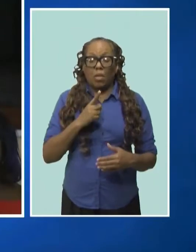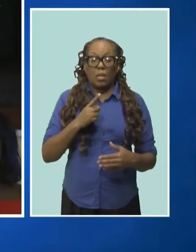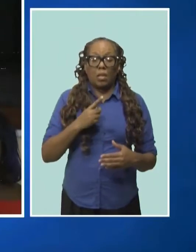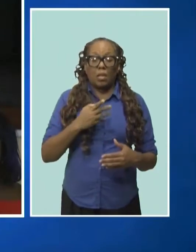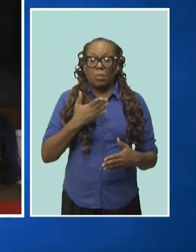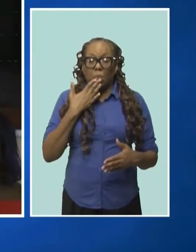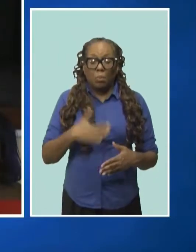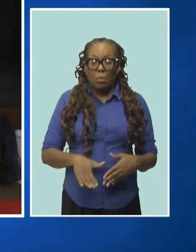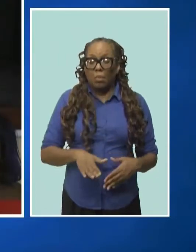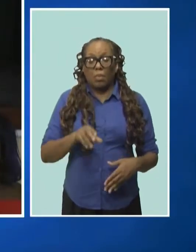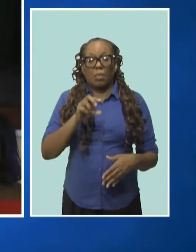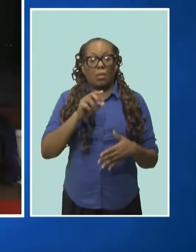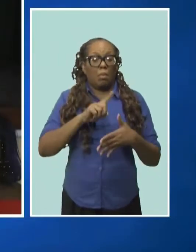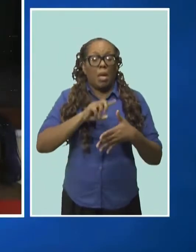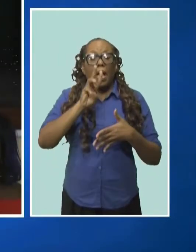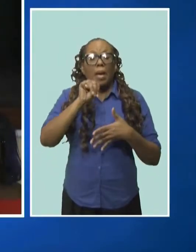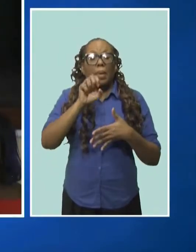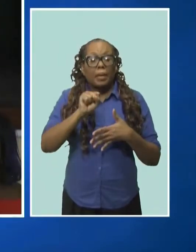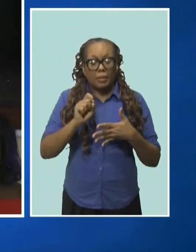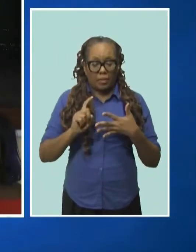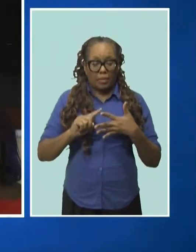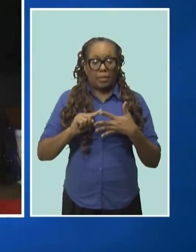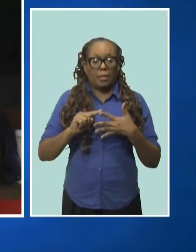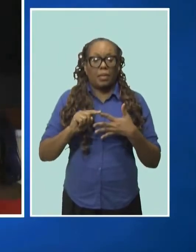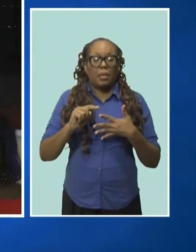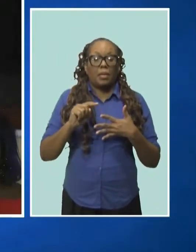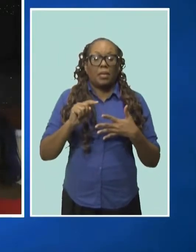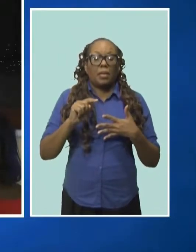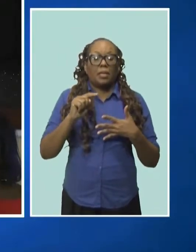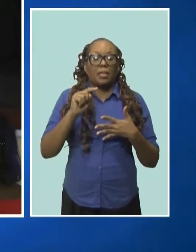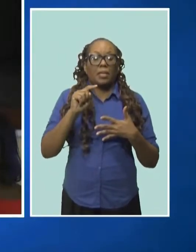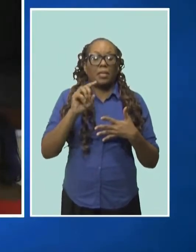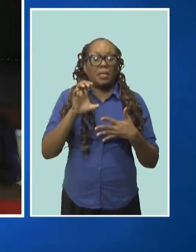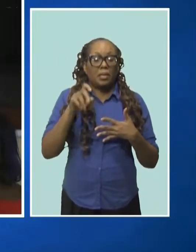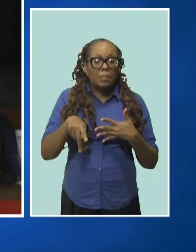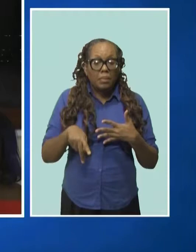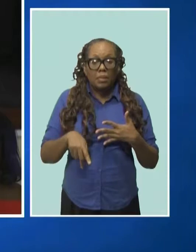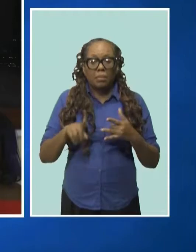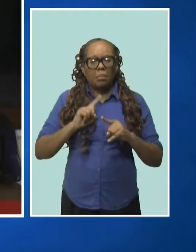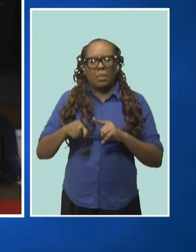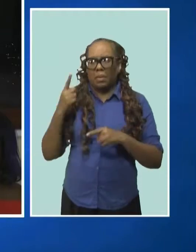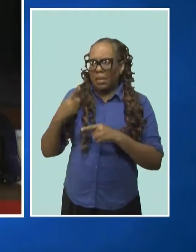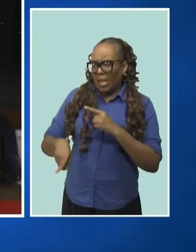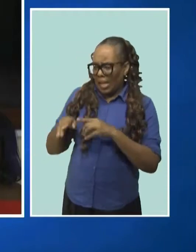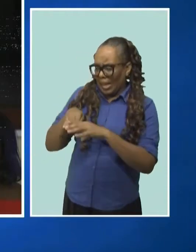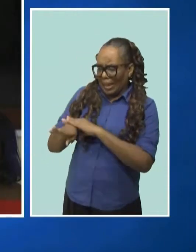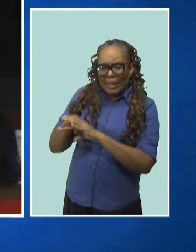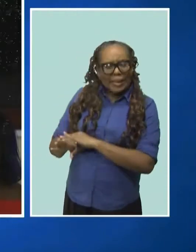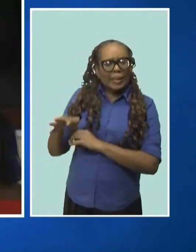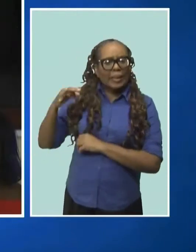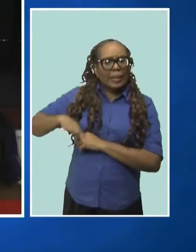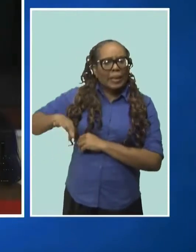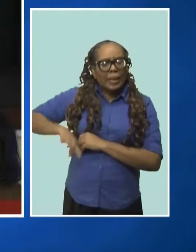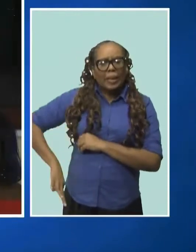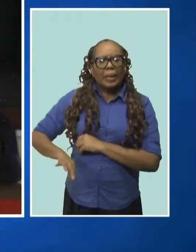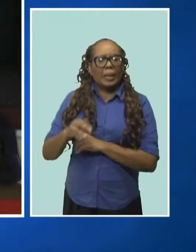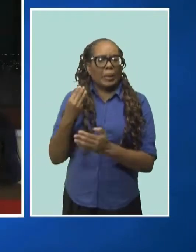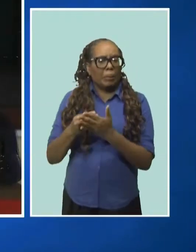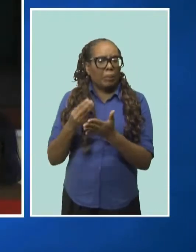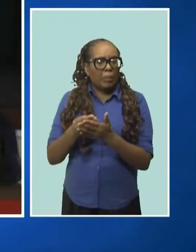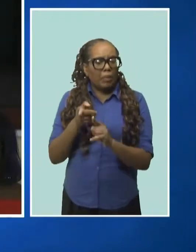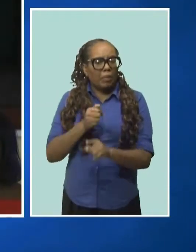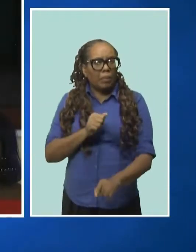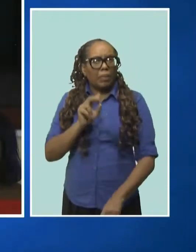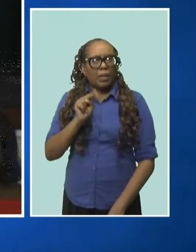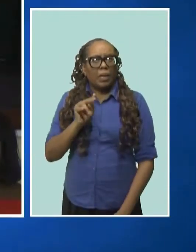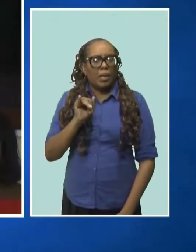sclerosis, or cerebral palsy, and you can't, as of right, access non-contributory benefits from